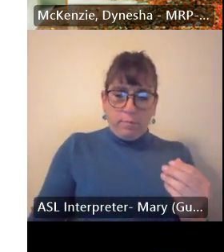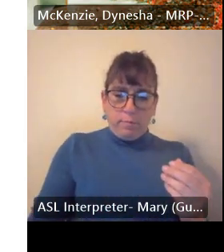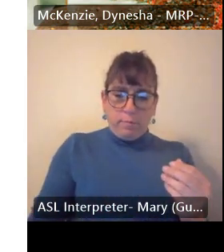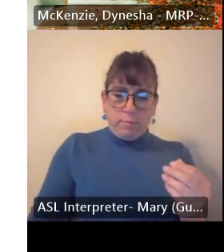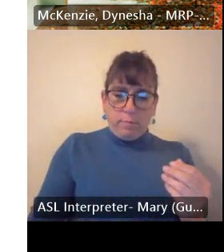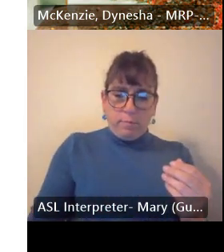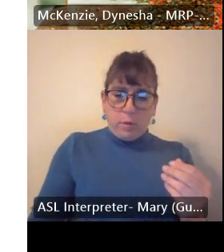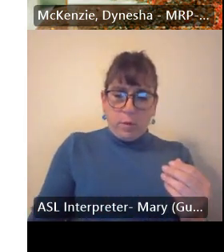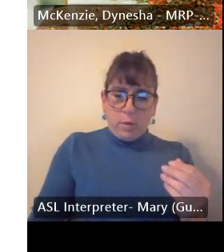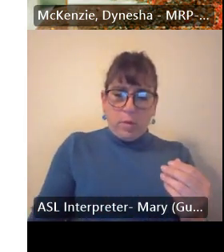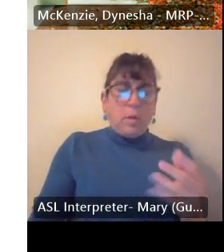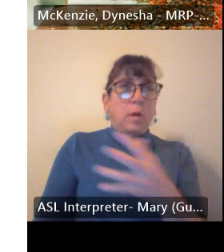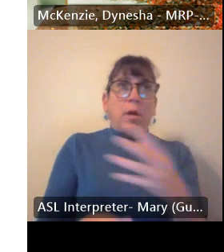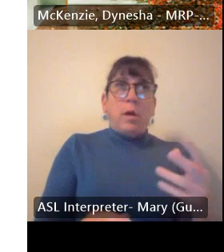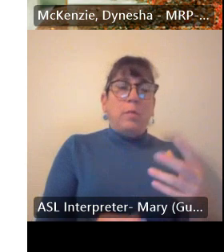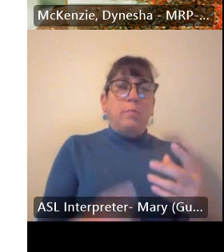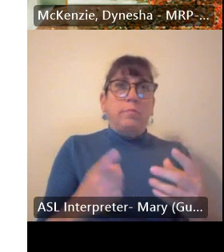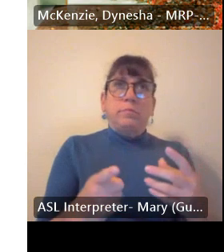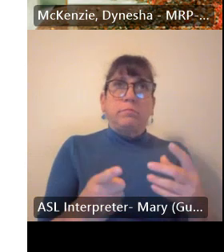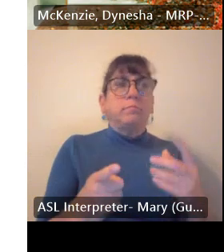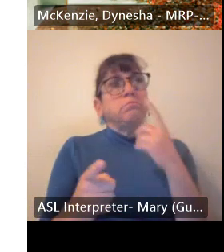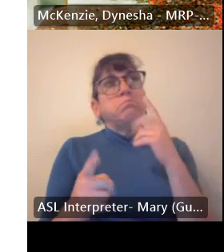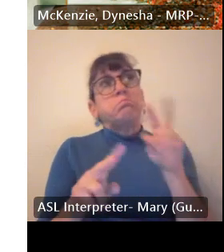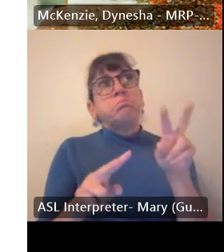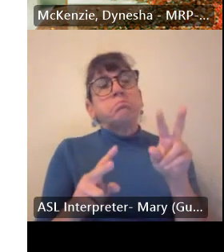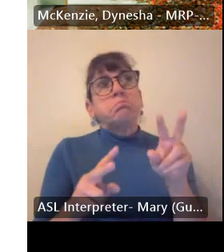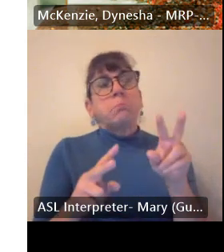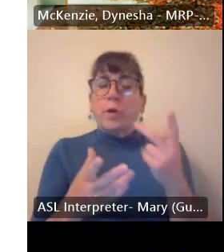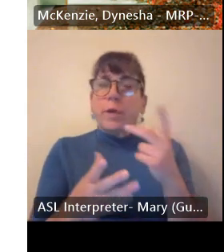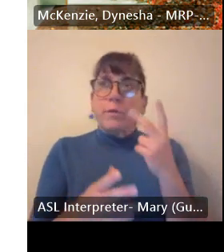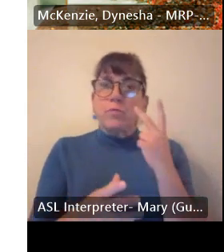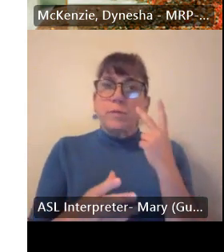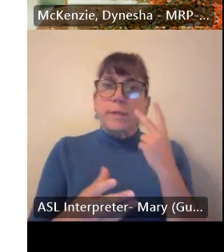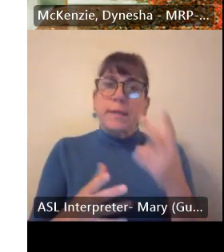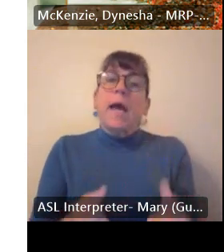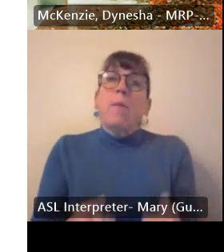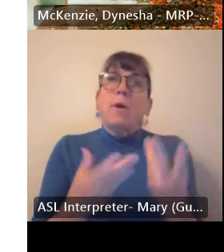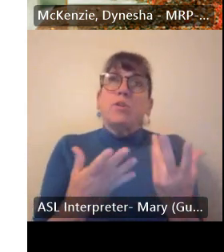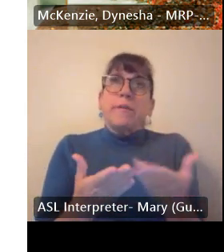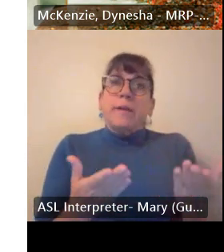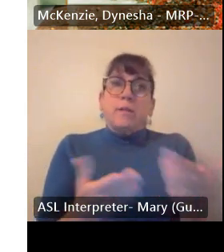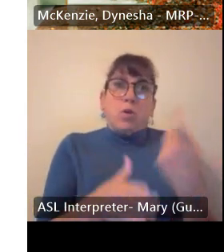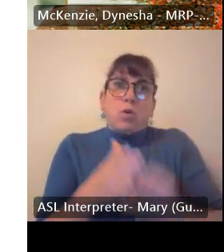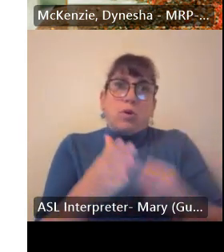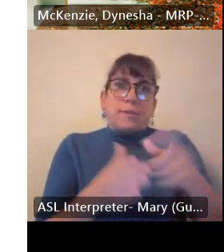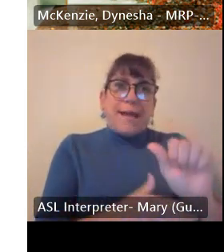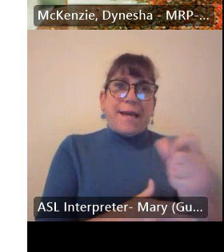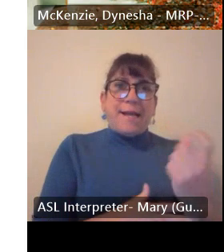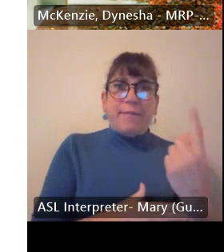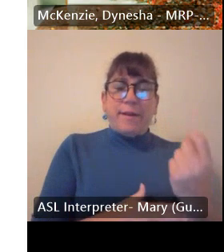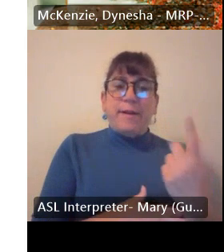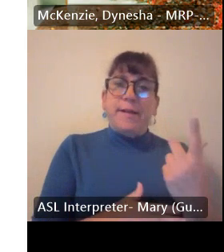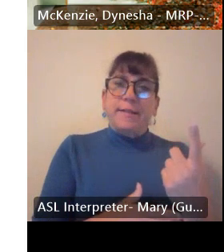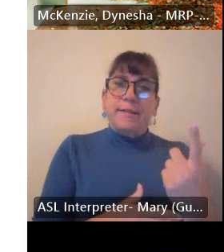with an eye towards the finances and how much things are costing. A-11 is also reviewed by